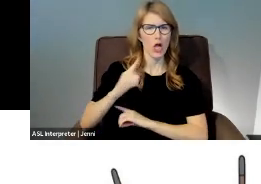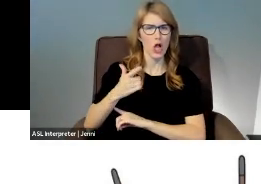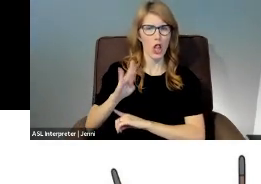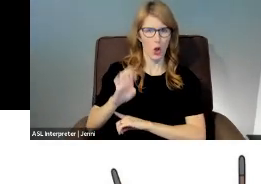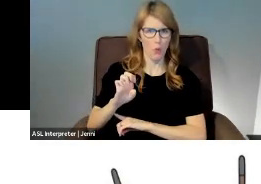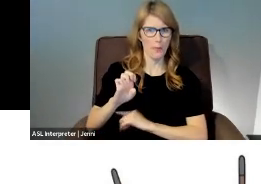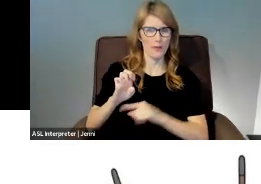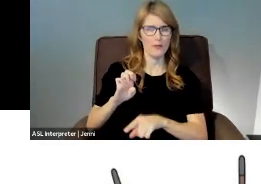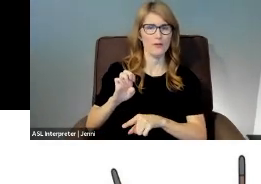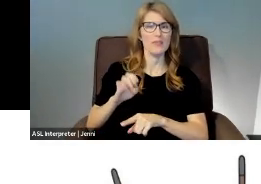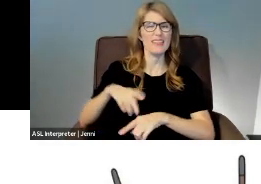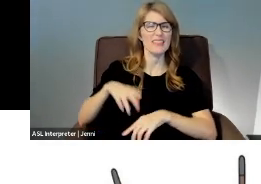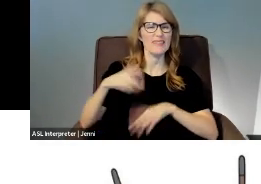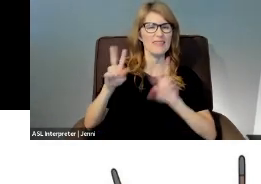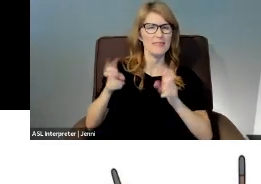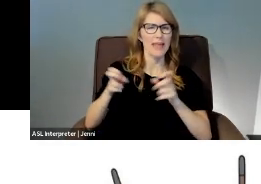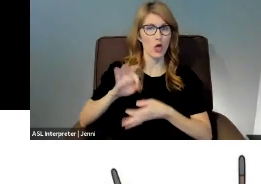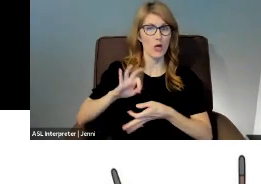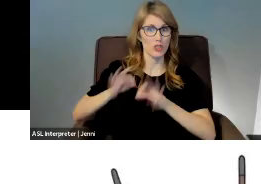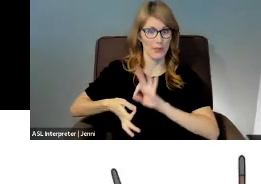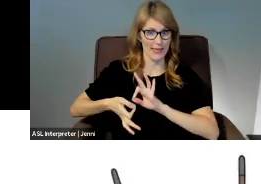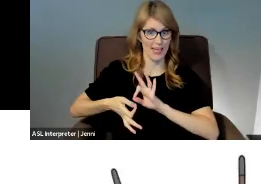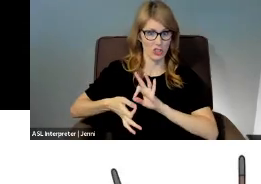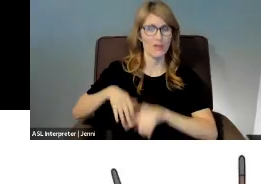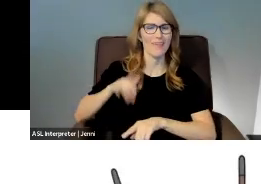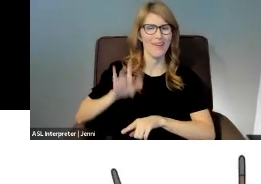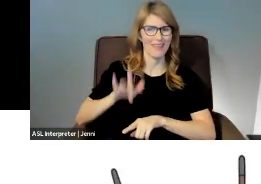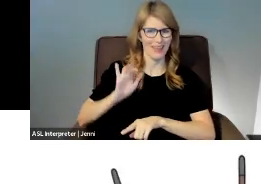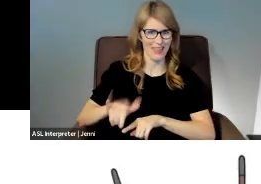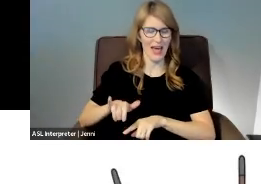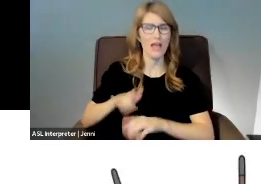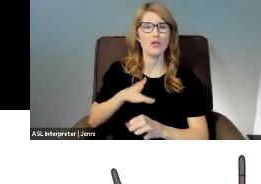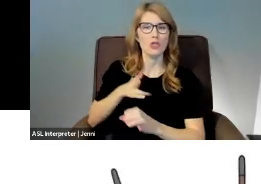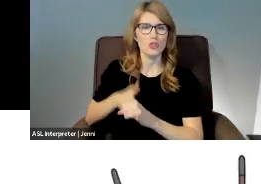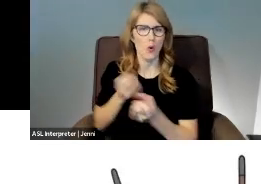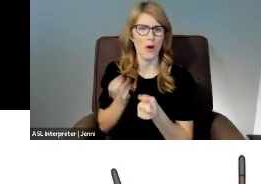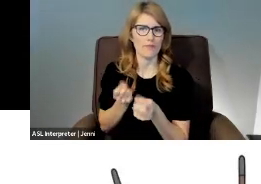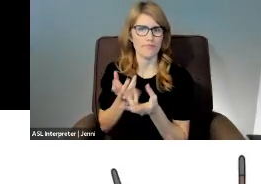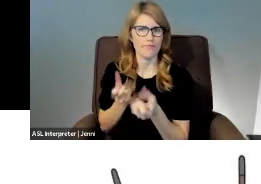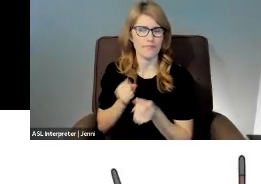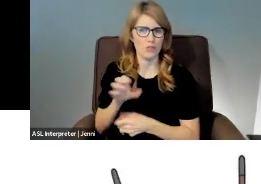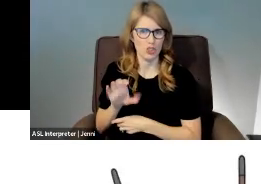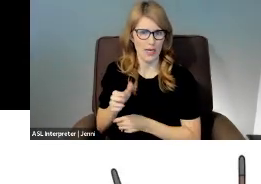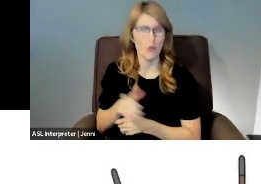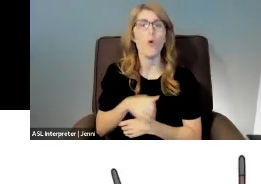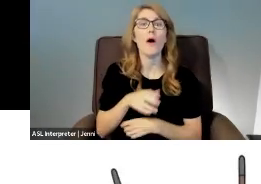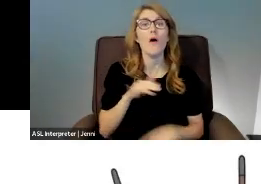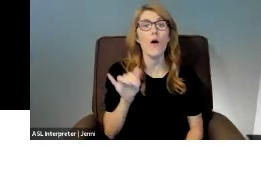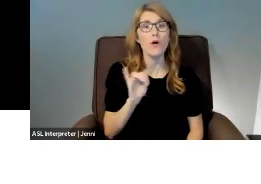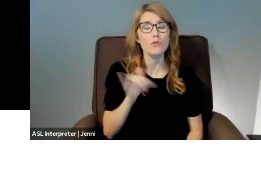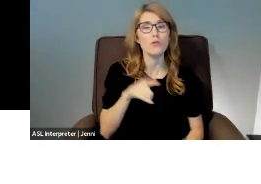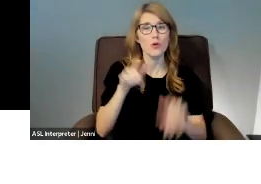titled Interpretation. You can also enable closed captioning on your end as needed.